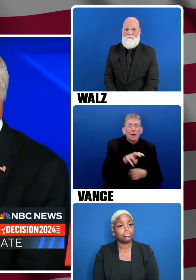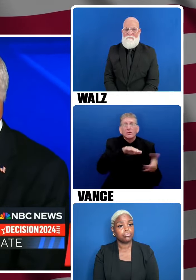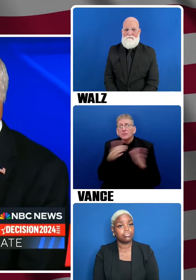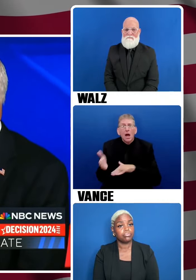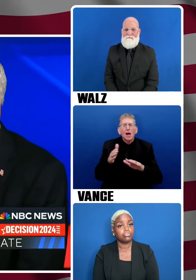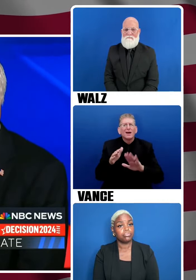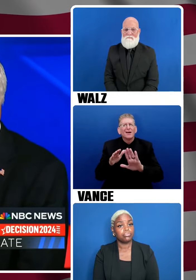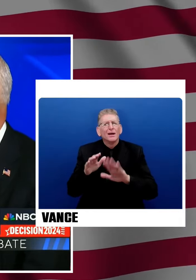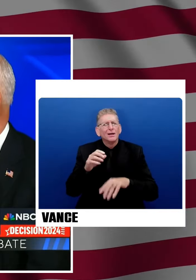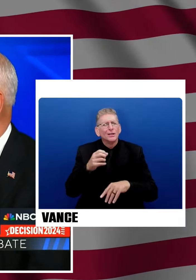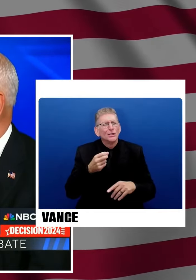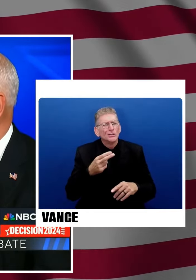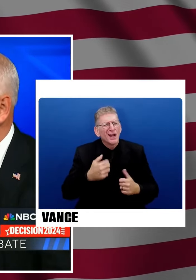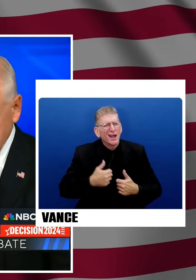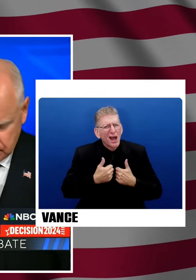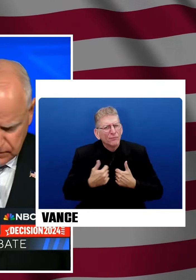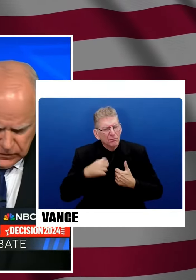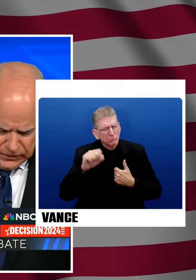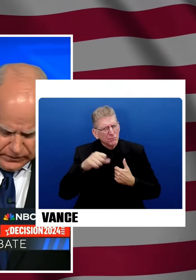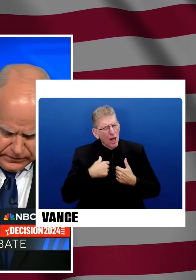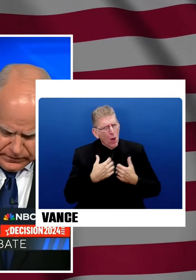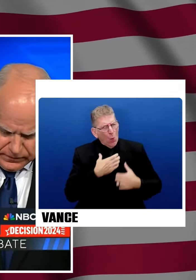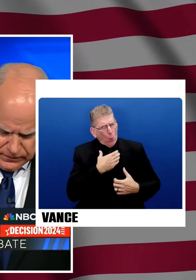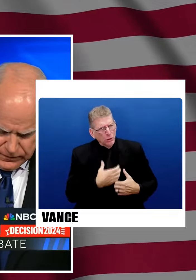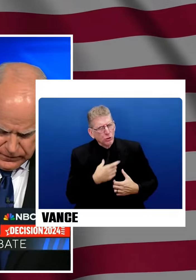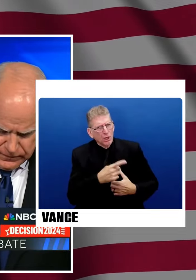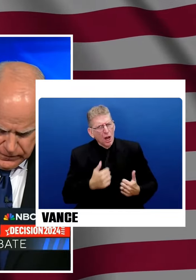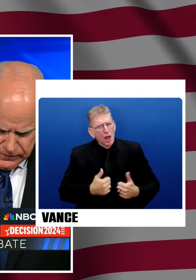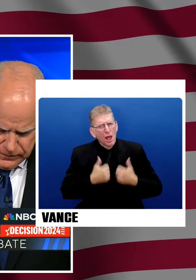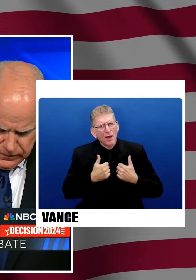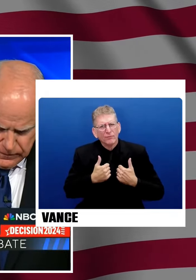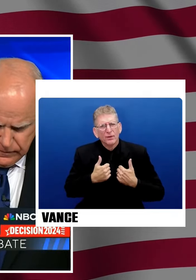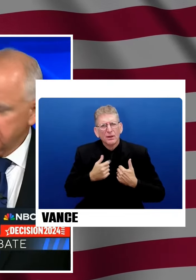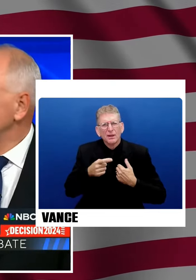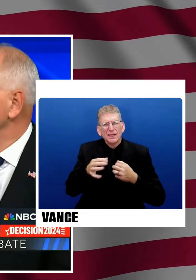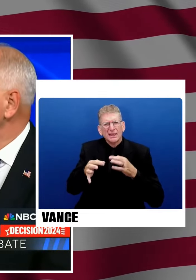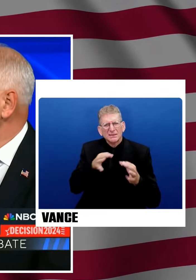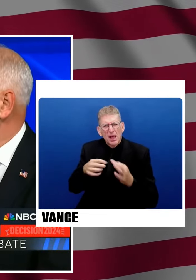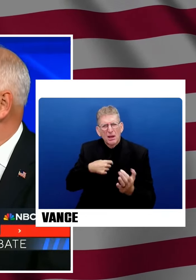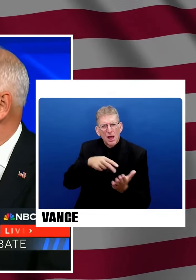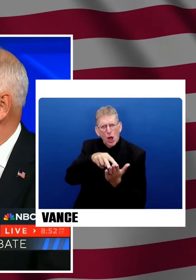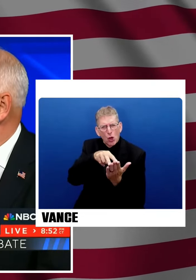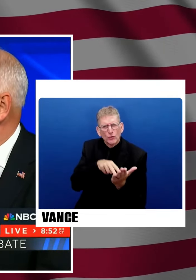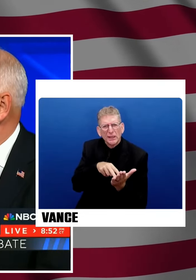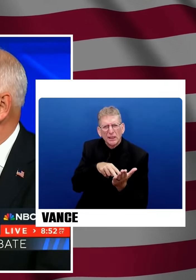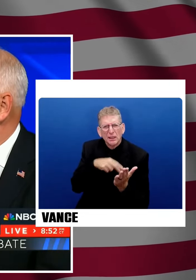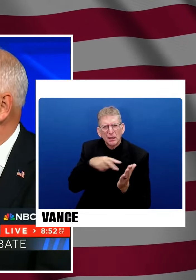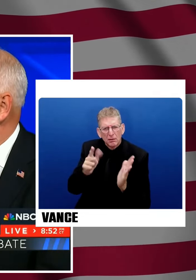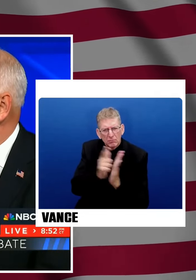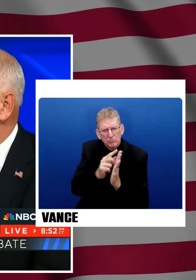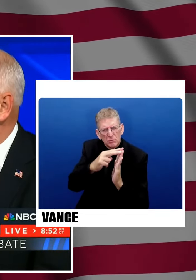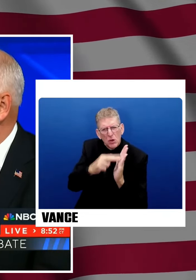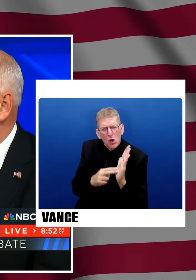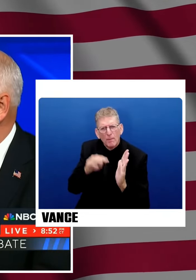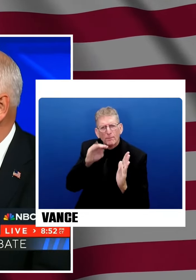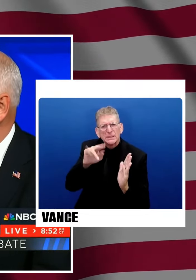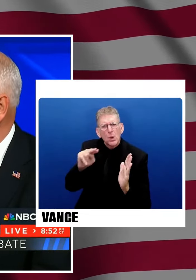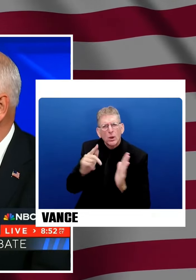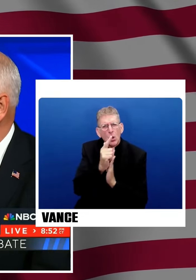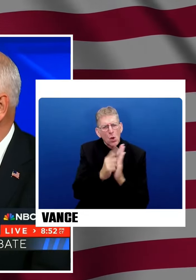but as I read the Minnesota law that you signed into law, the statute that you signed into law, it says that a doctor